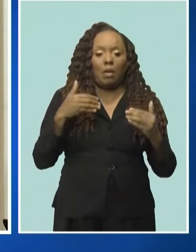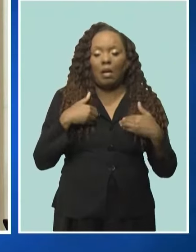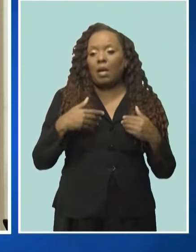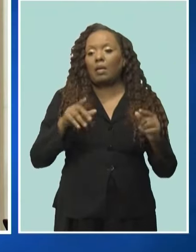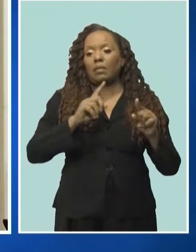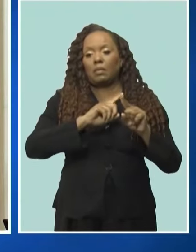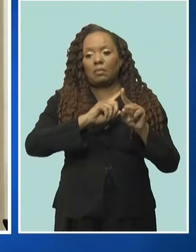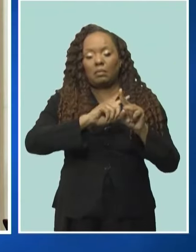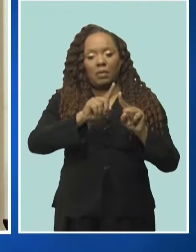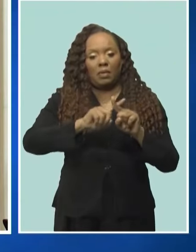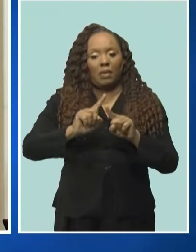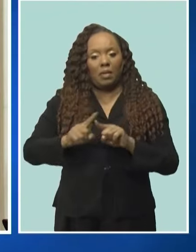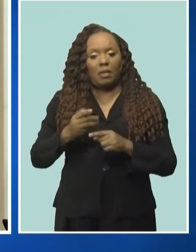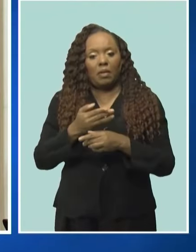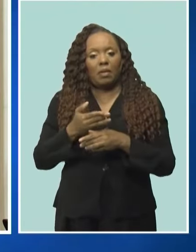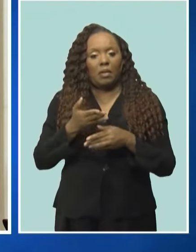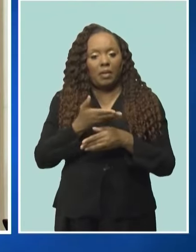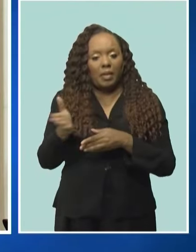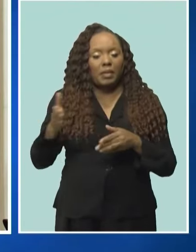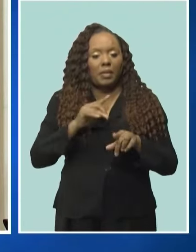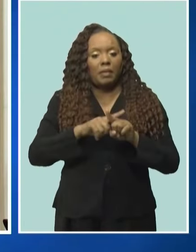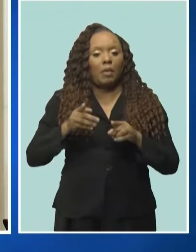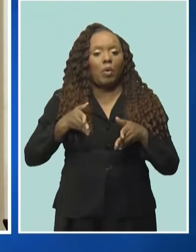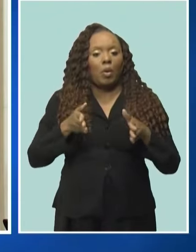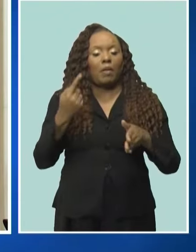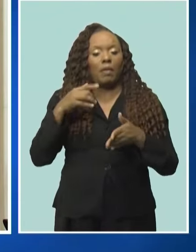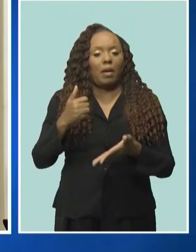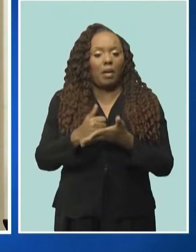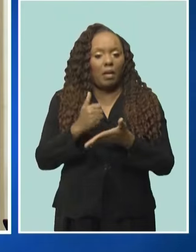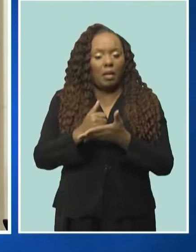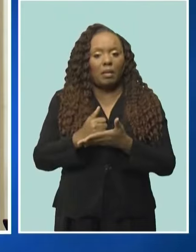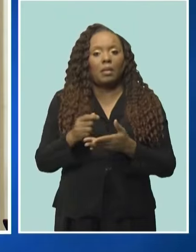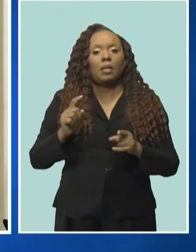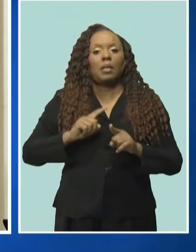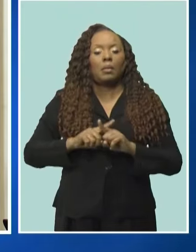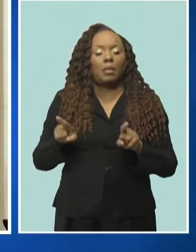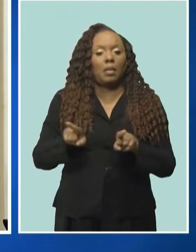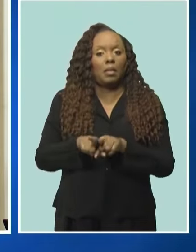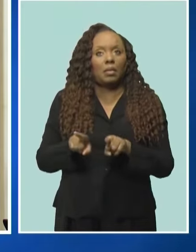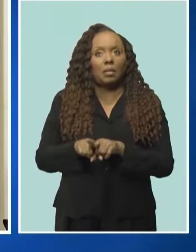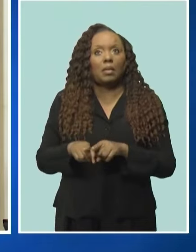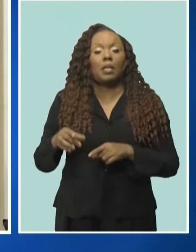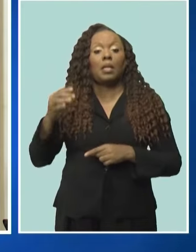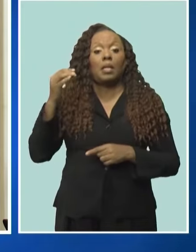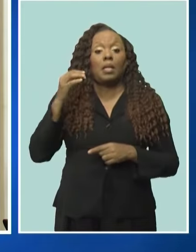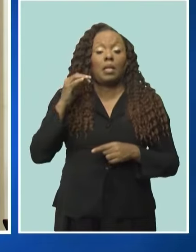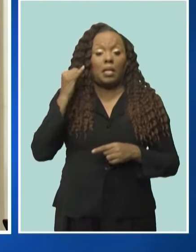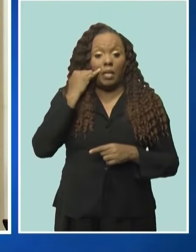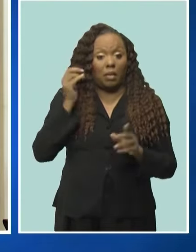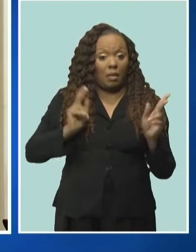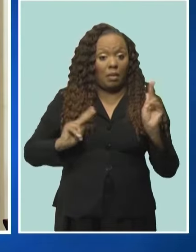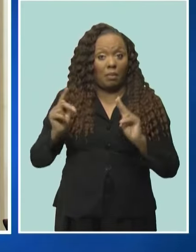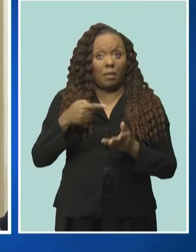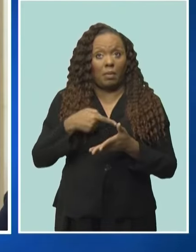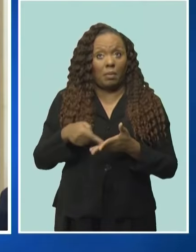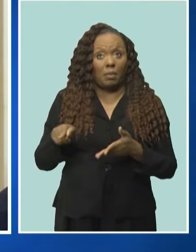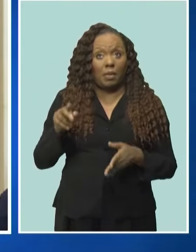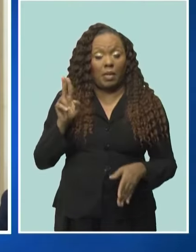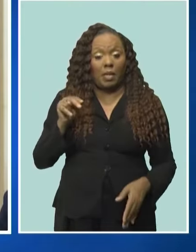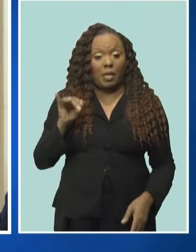number of measures be put in place. One, those who paid national insurance, that will not be an